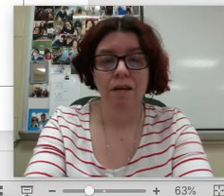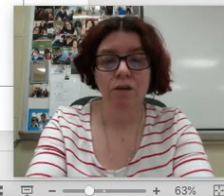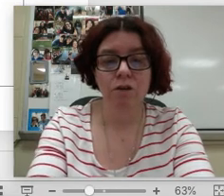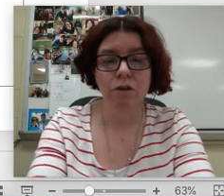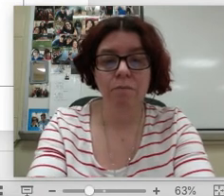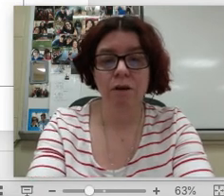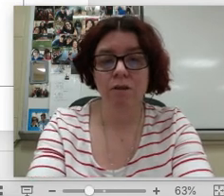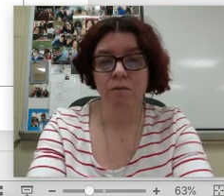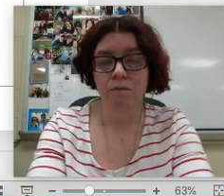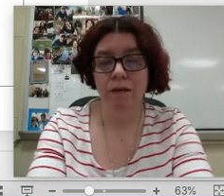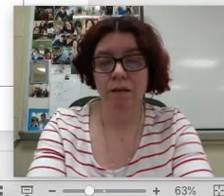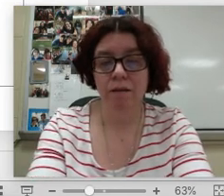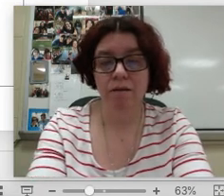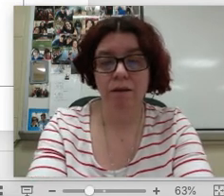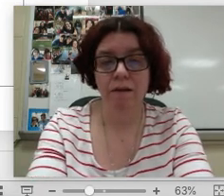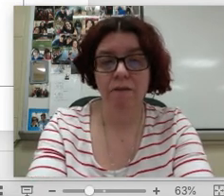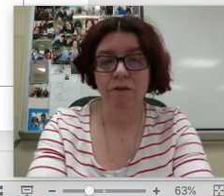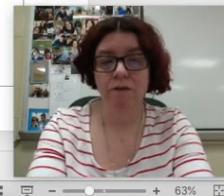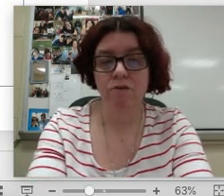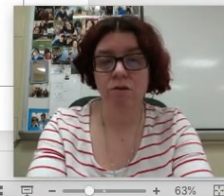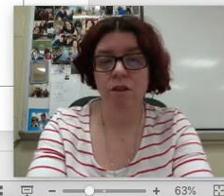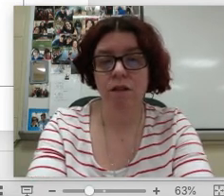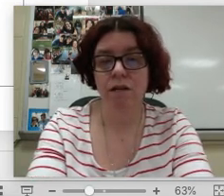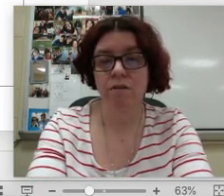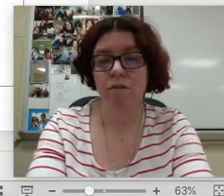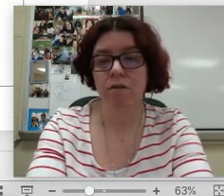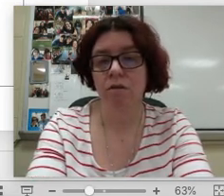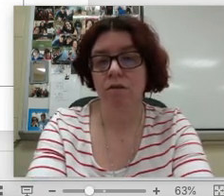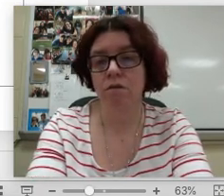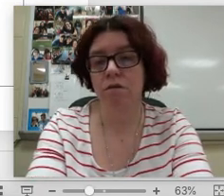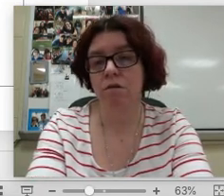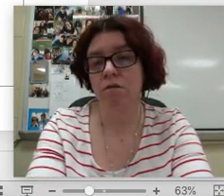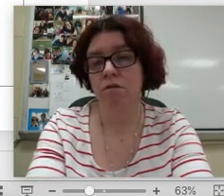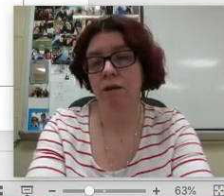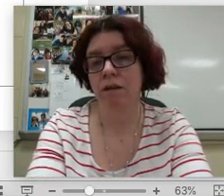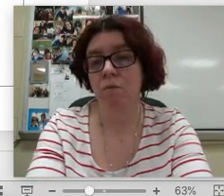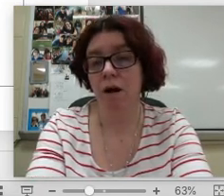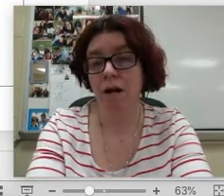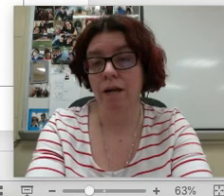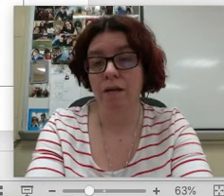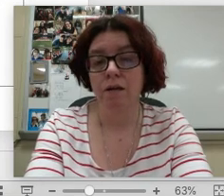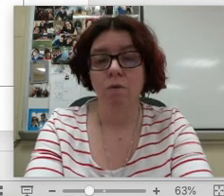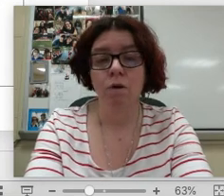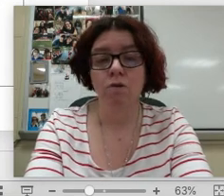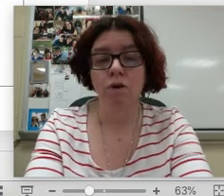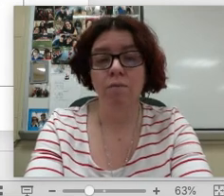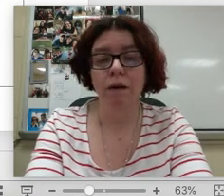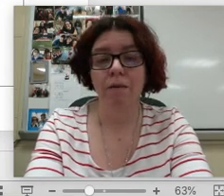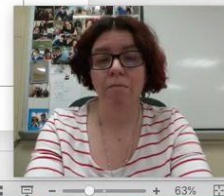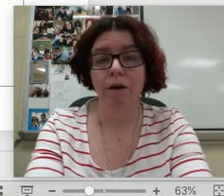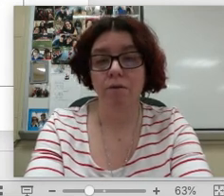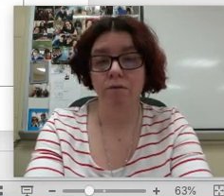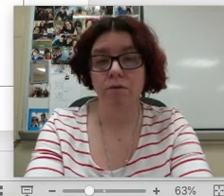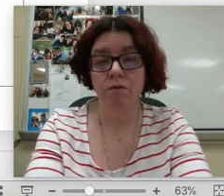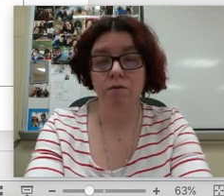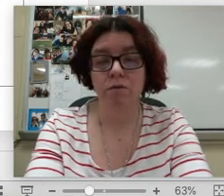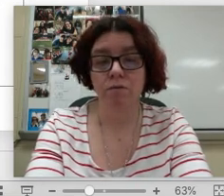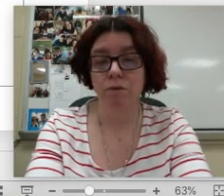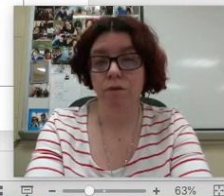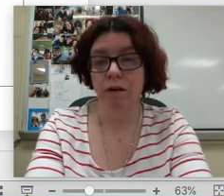be, your EBR is going to be right here. And then you're going to draw a line all the way to the Y where it's going to be